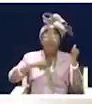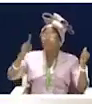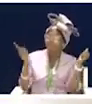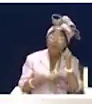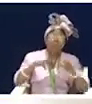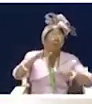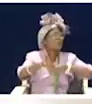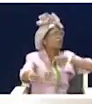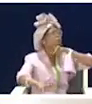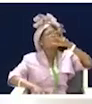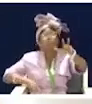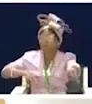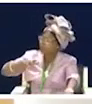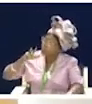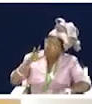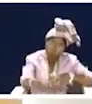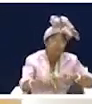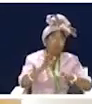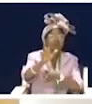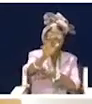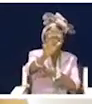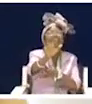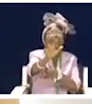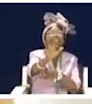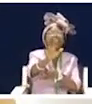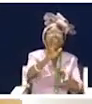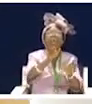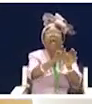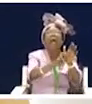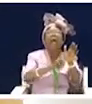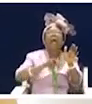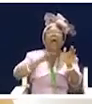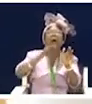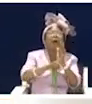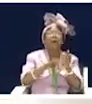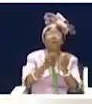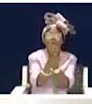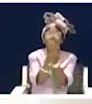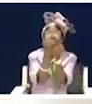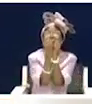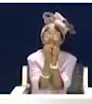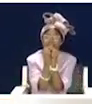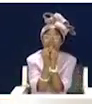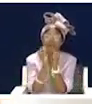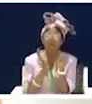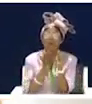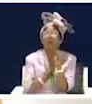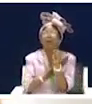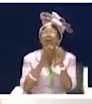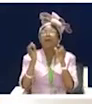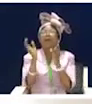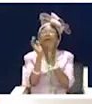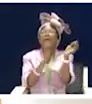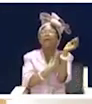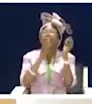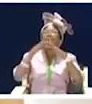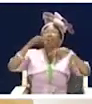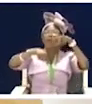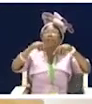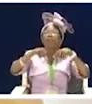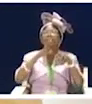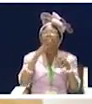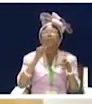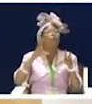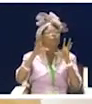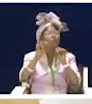almost 3 hours into the forest before they tied our hands and our legs. No food, no